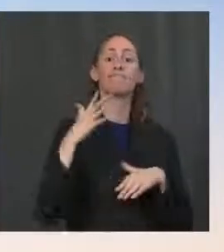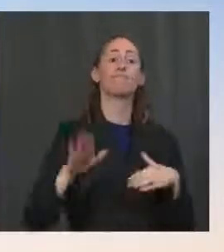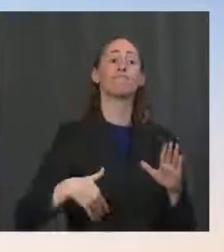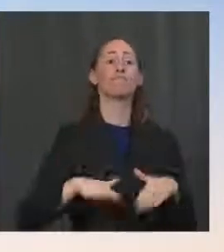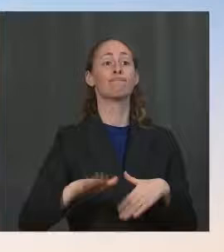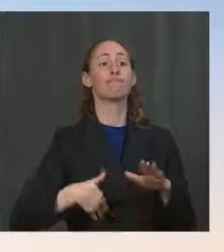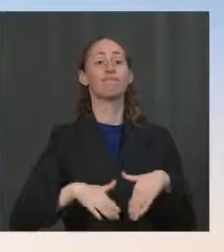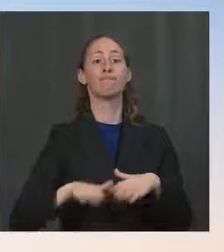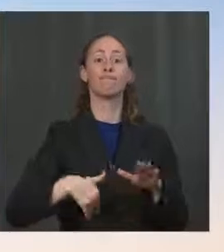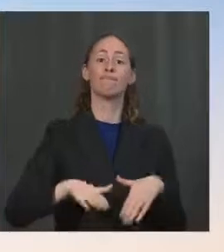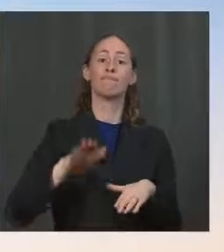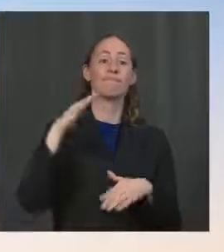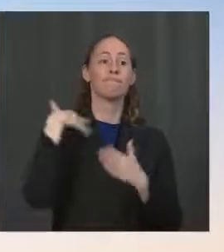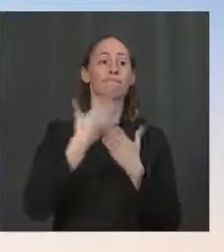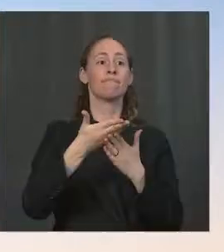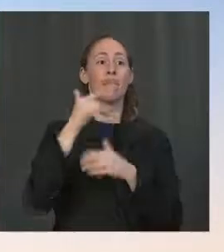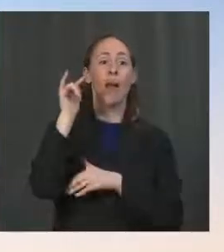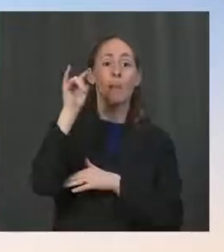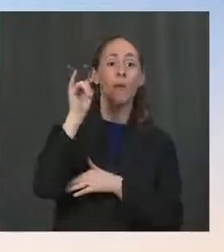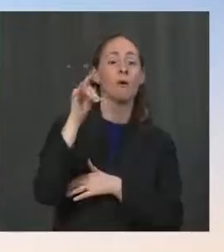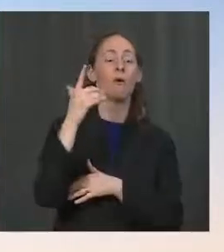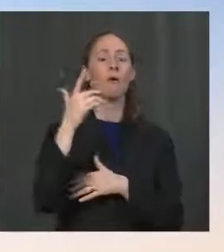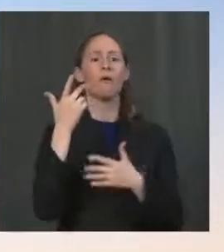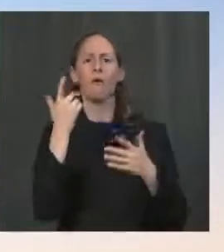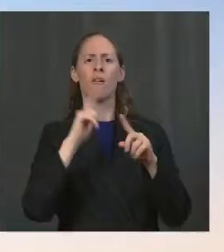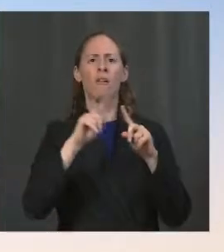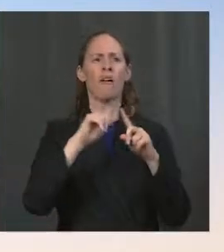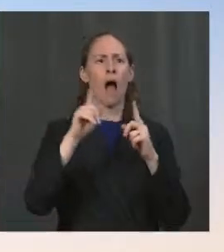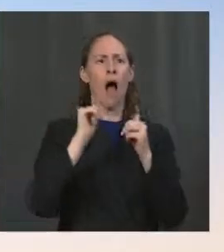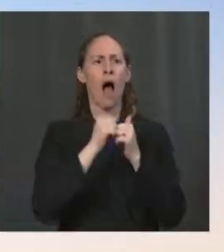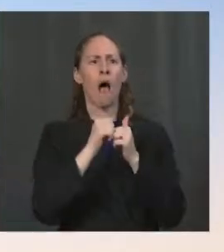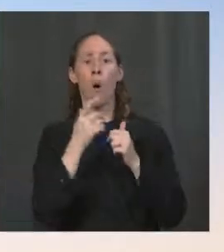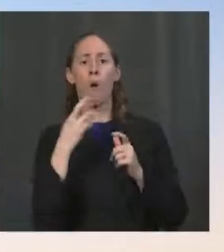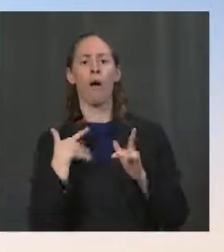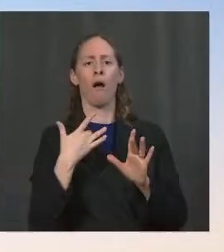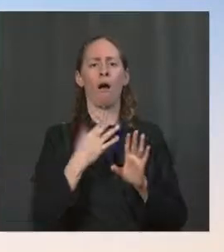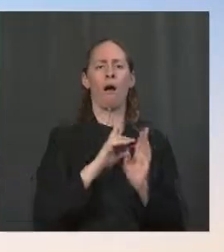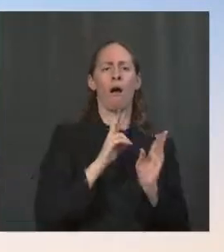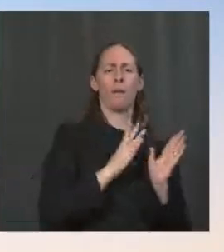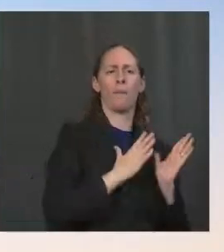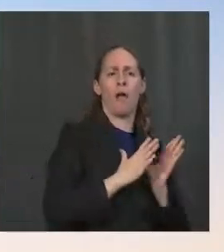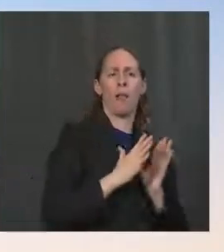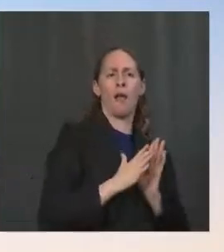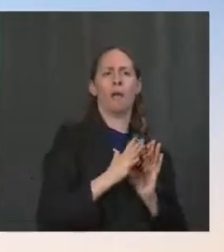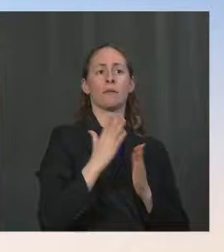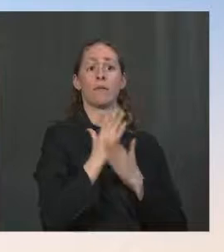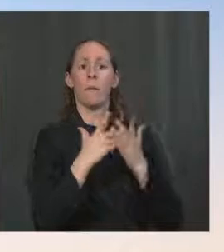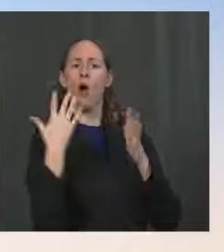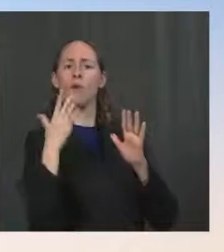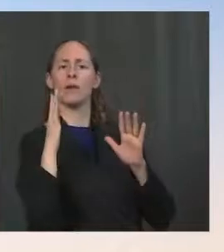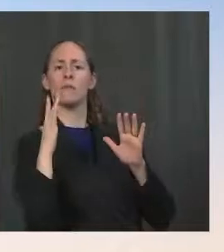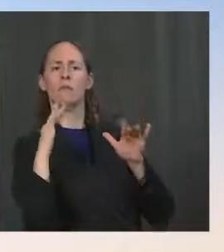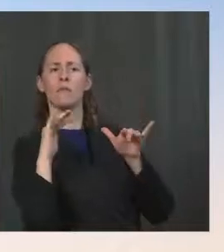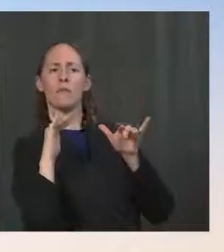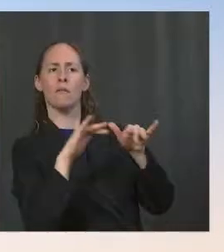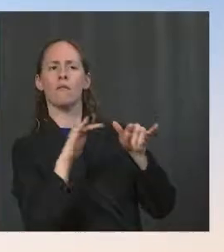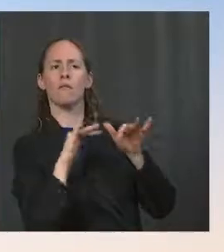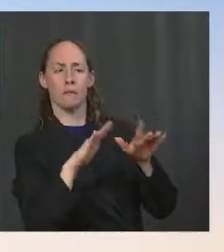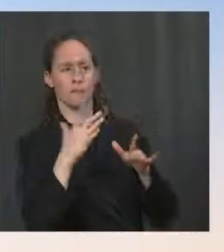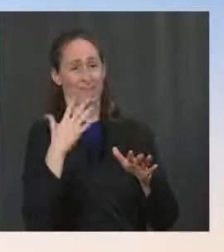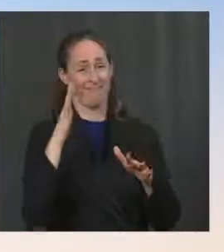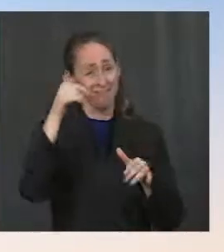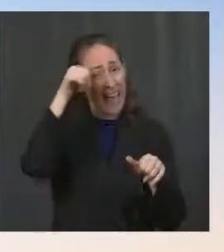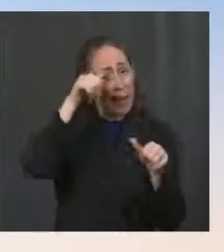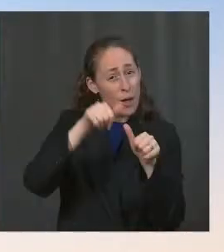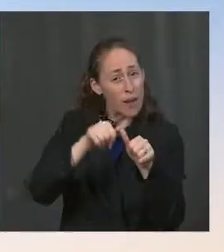came through the gates of the airport, especially in the earlier days of the evacuation. And clearly, as I noted, of the more than 120,000 people